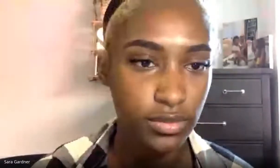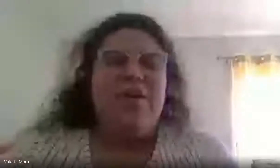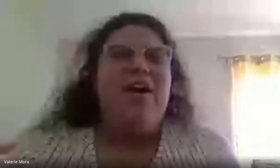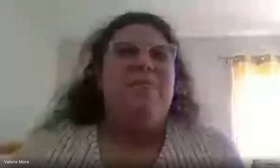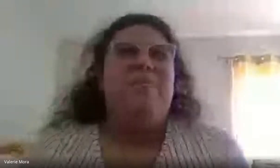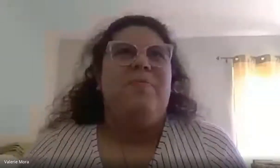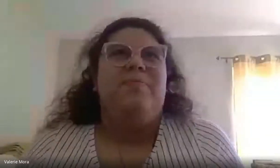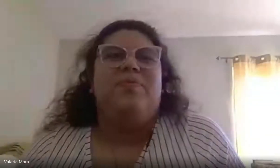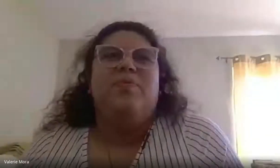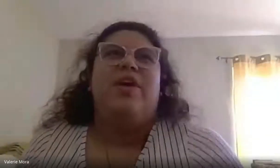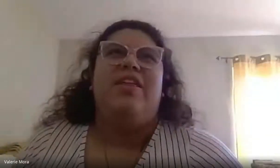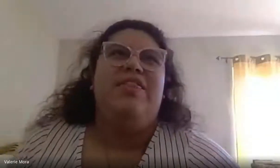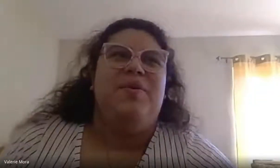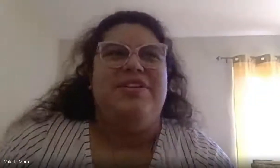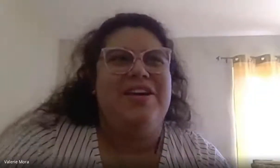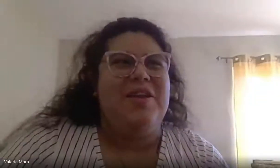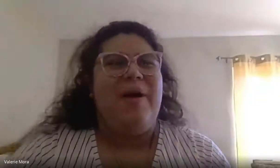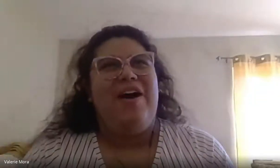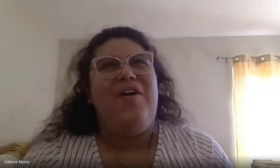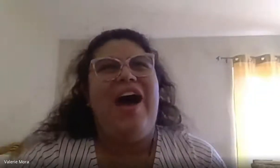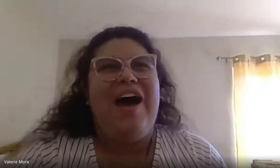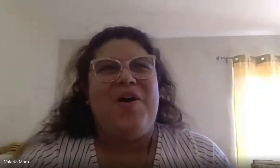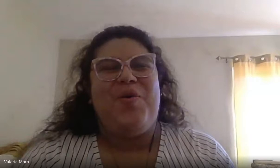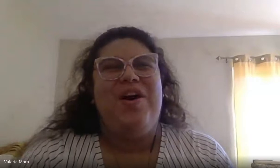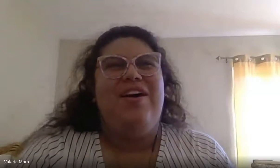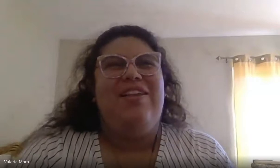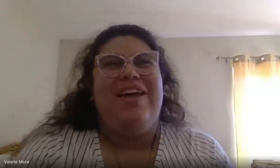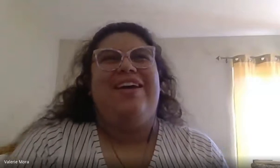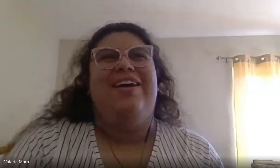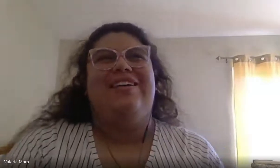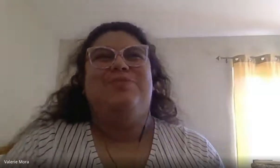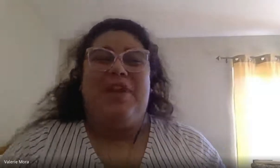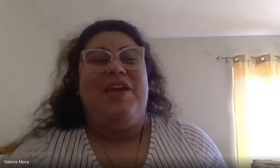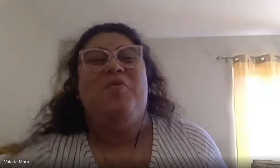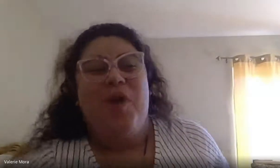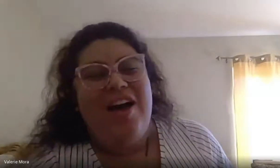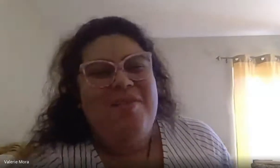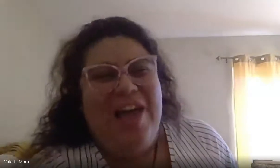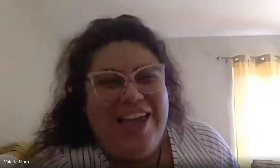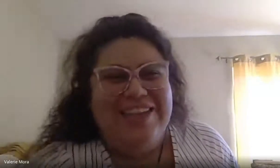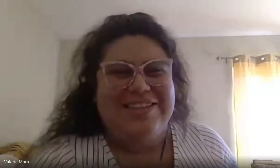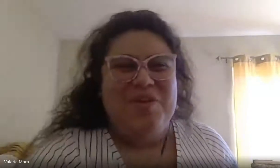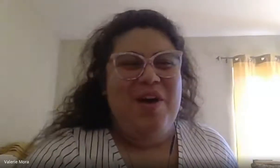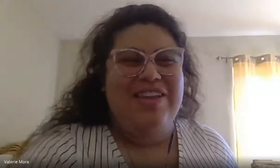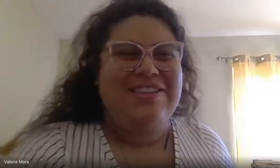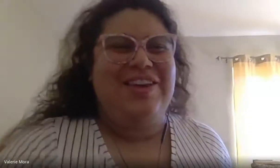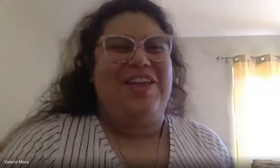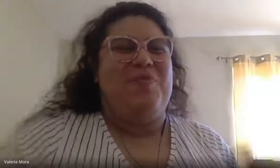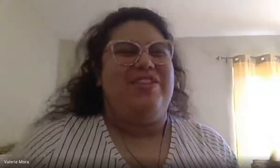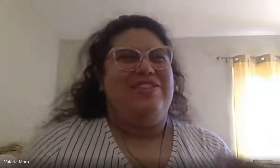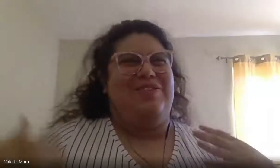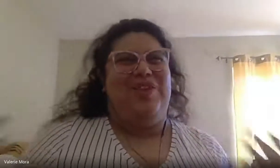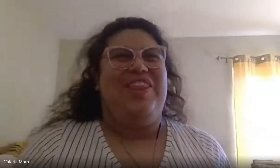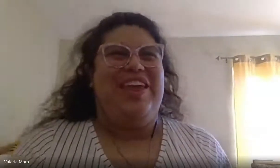I think when they were talking about how, like, explaining what a Black ASL was, and they're